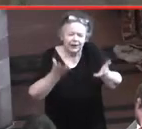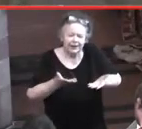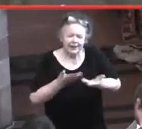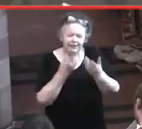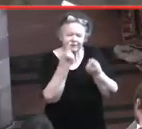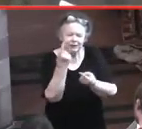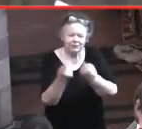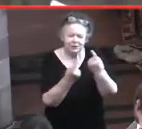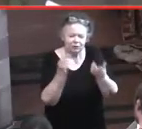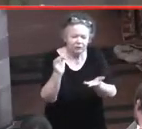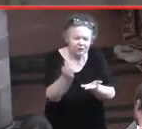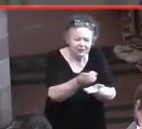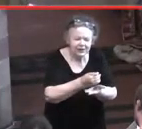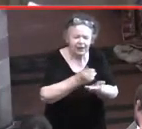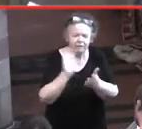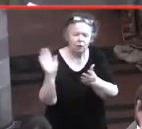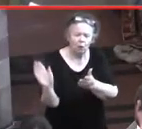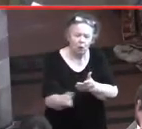for all.